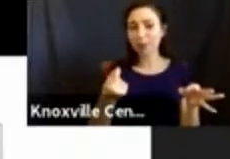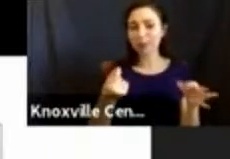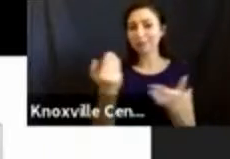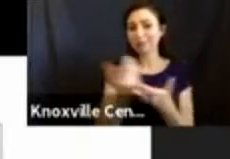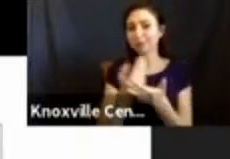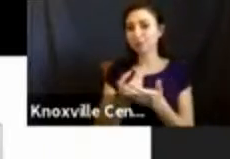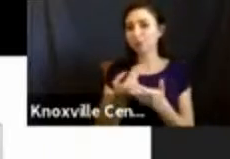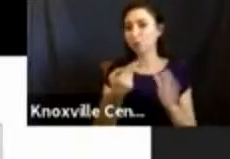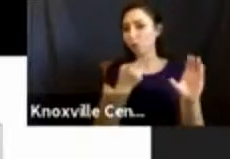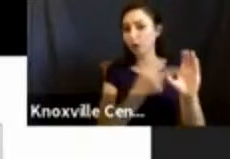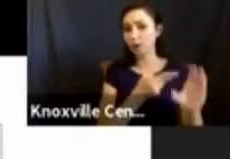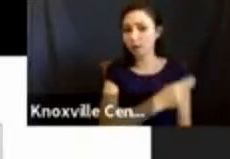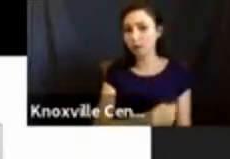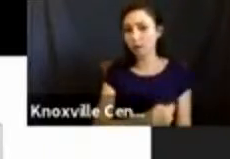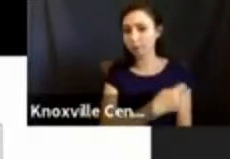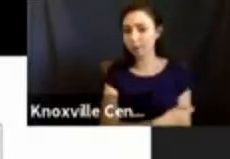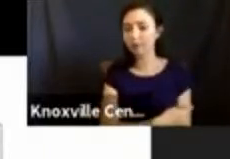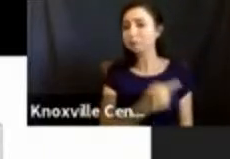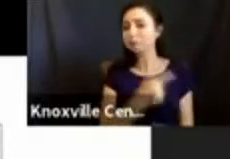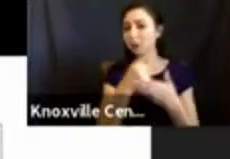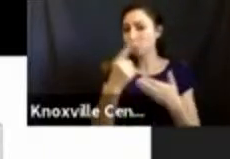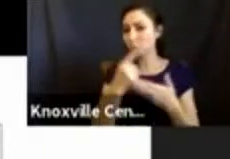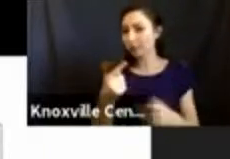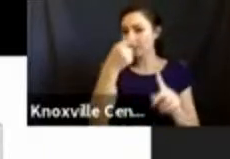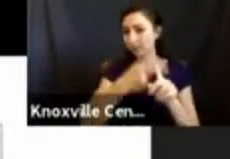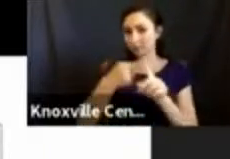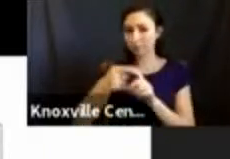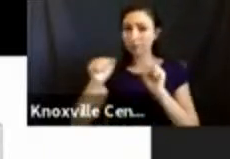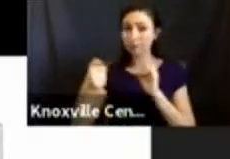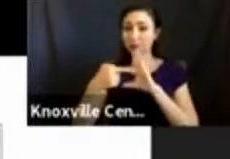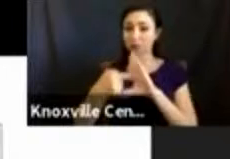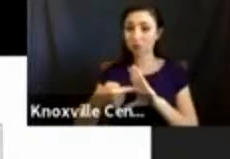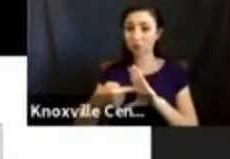in the last, since our last meeting, we've had